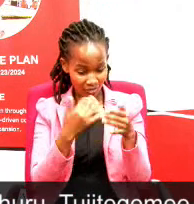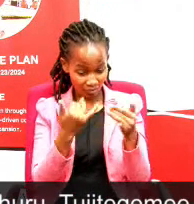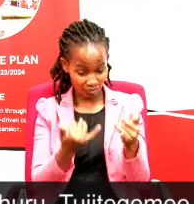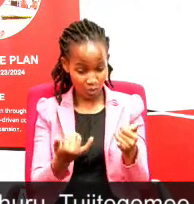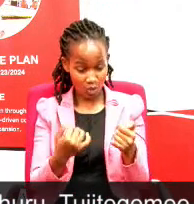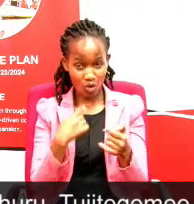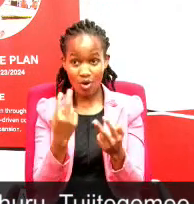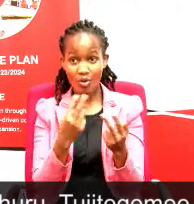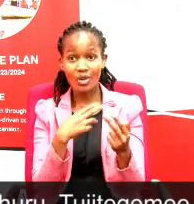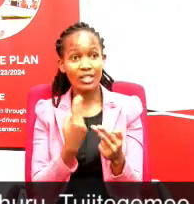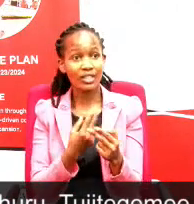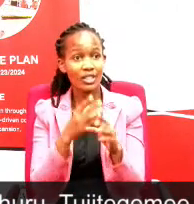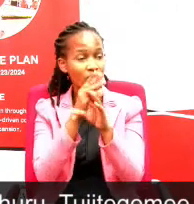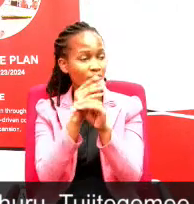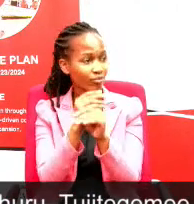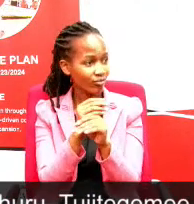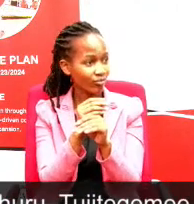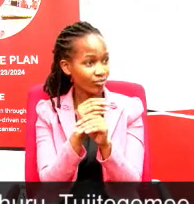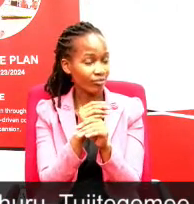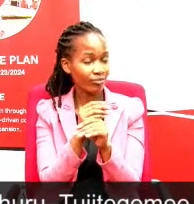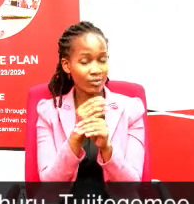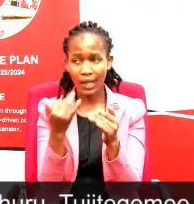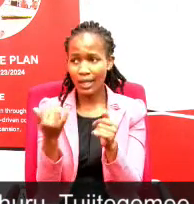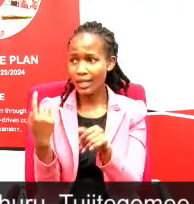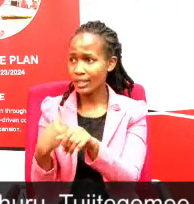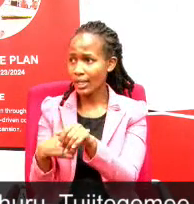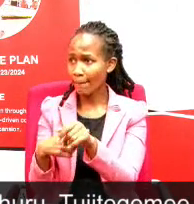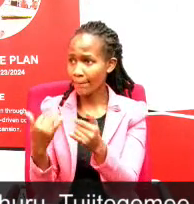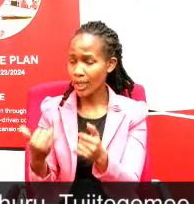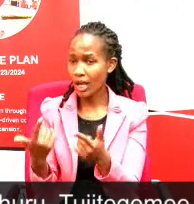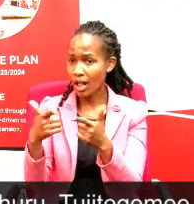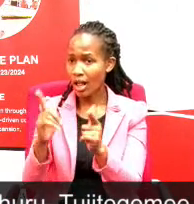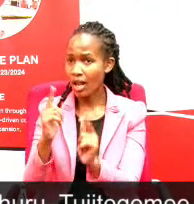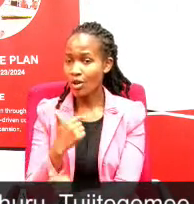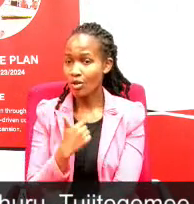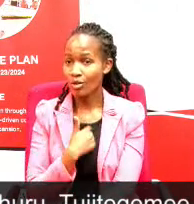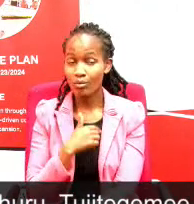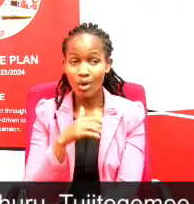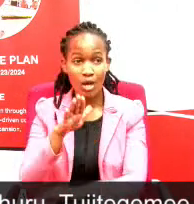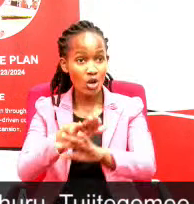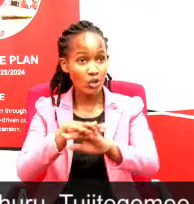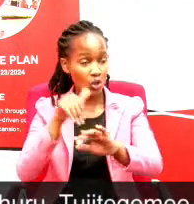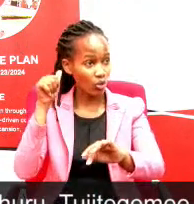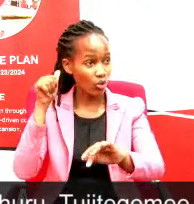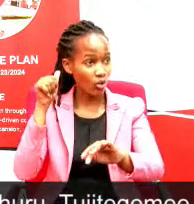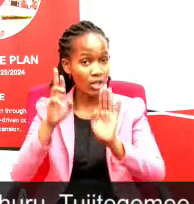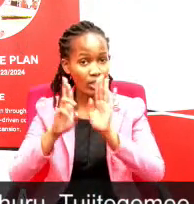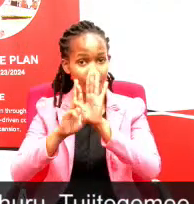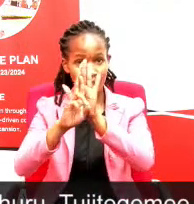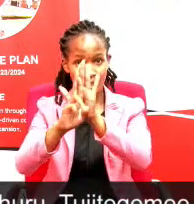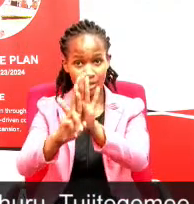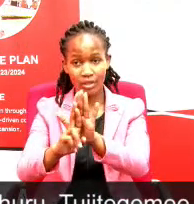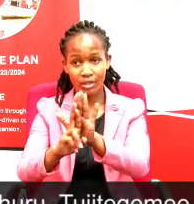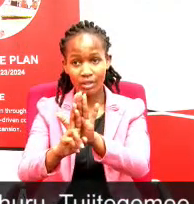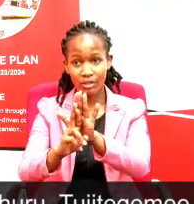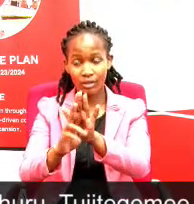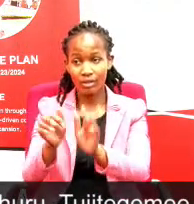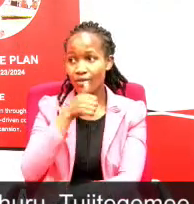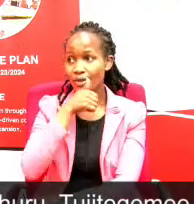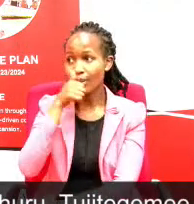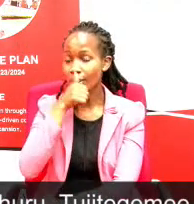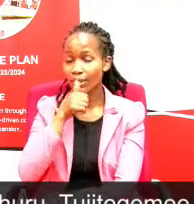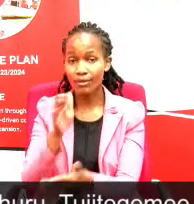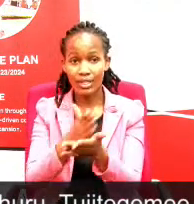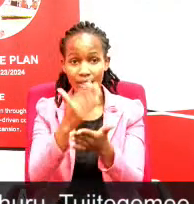who are watching online. At this moment, allow me to call the representative of the private